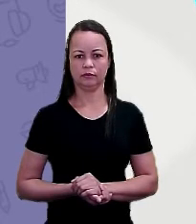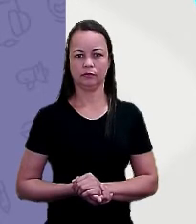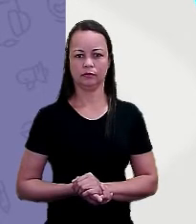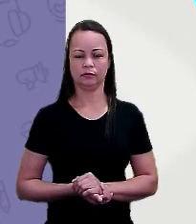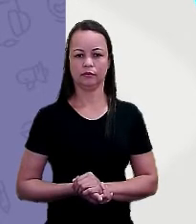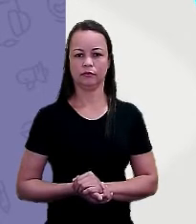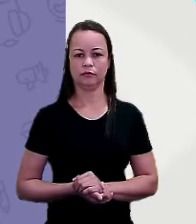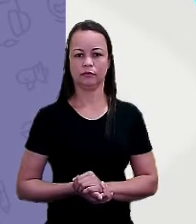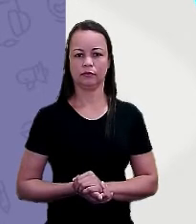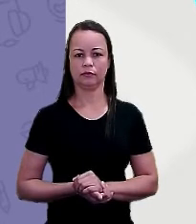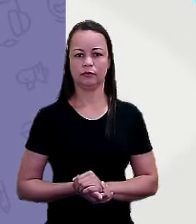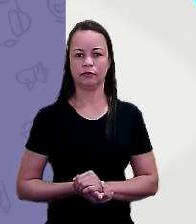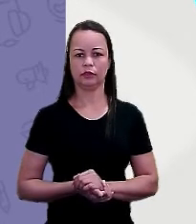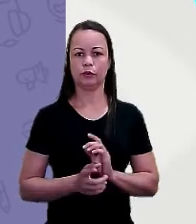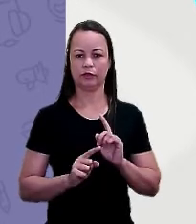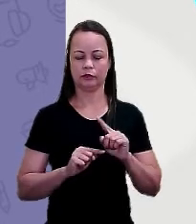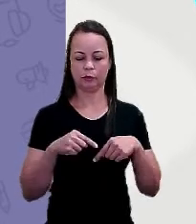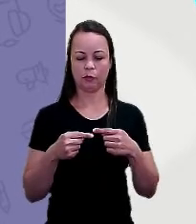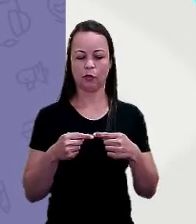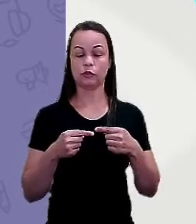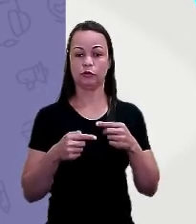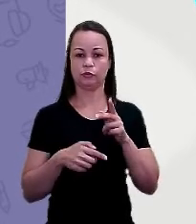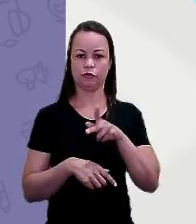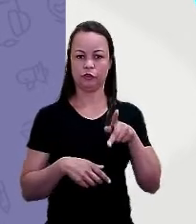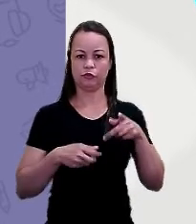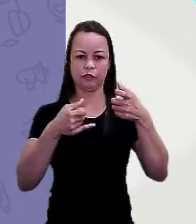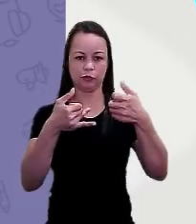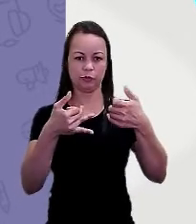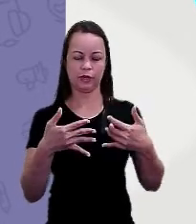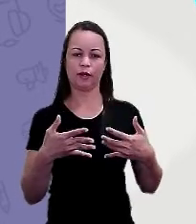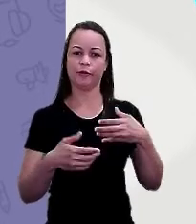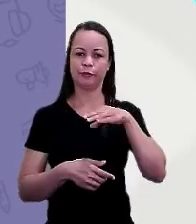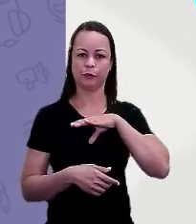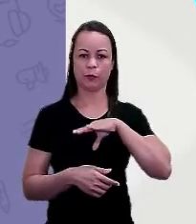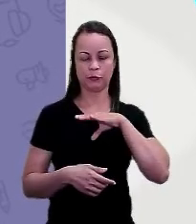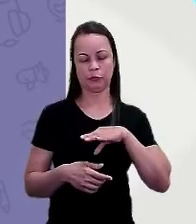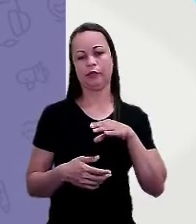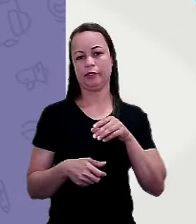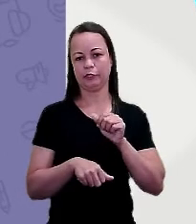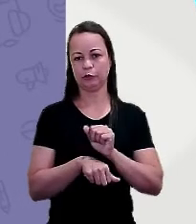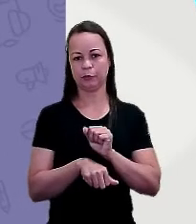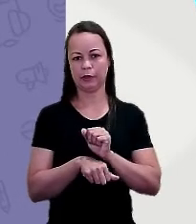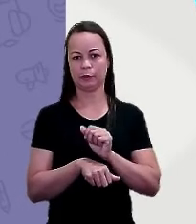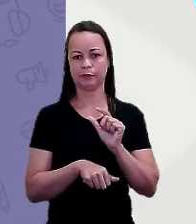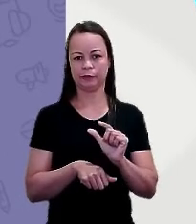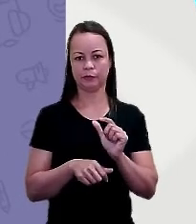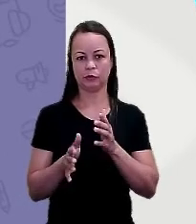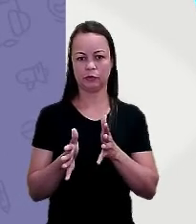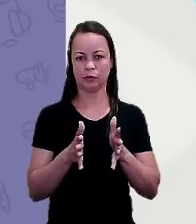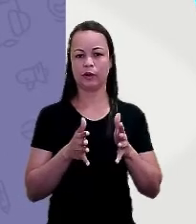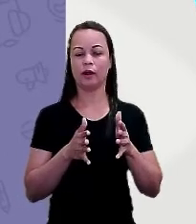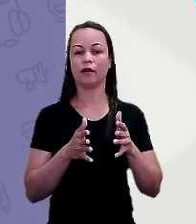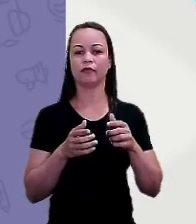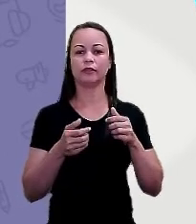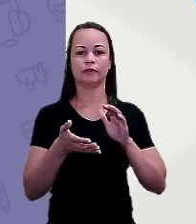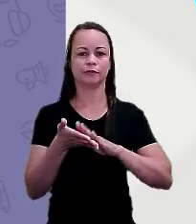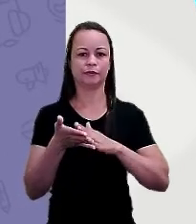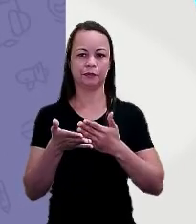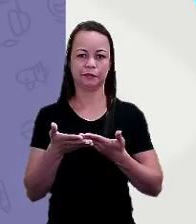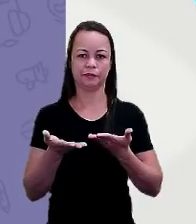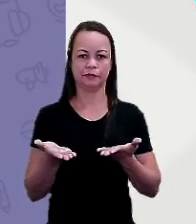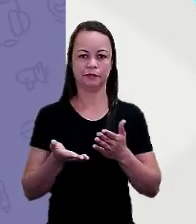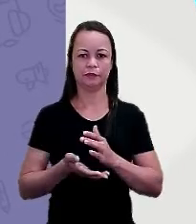the carnival last year, you're right? Yes, I remember, because I was driving to the beach to the